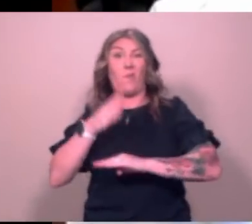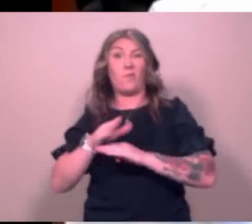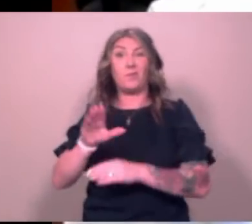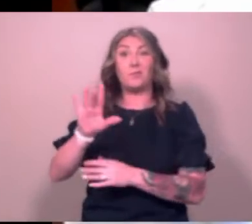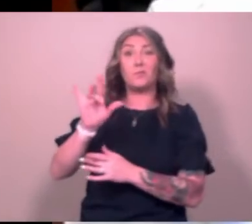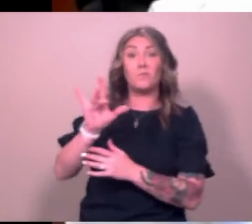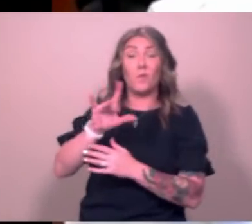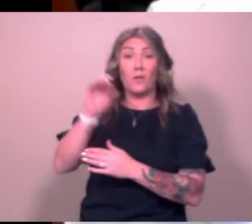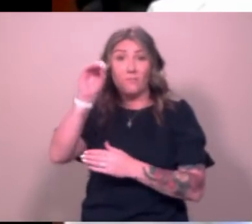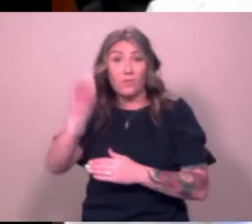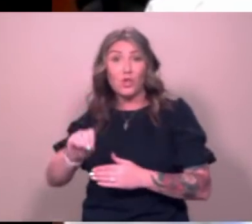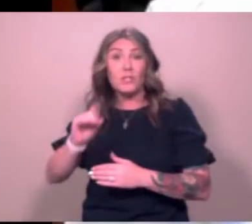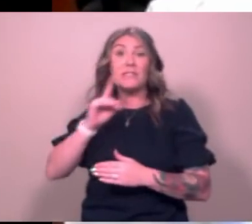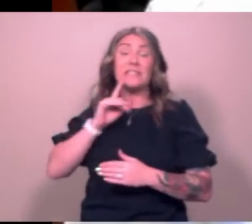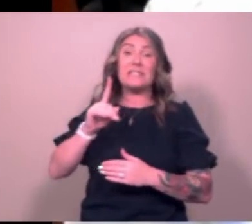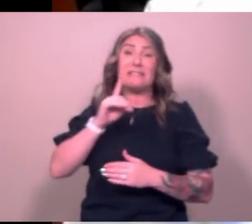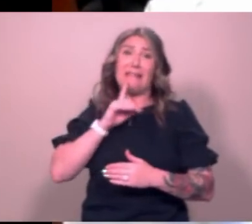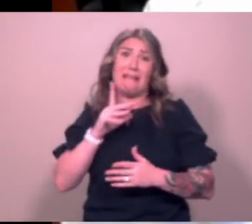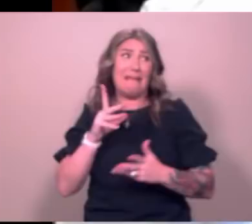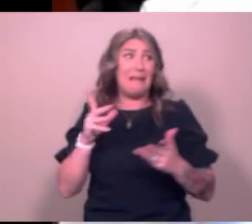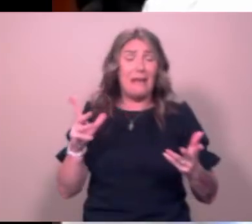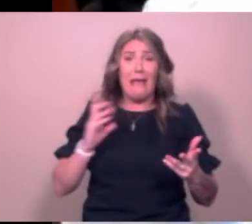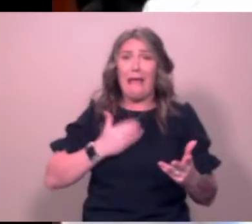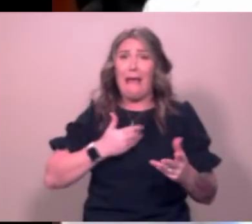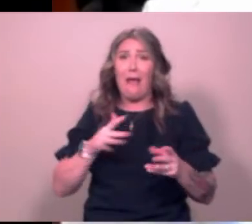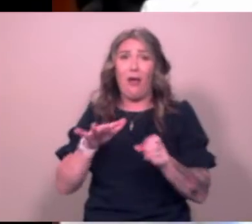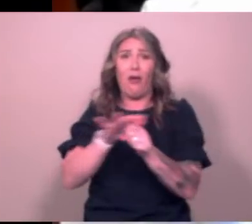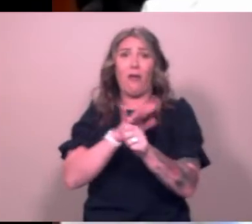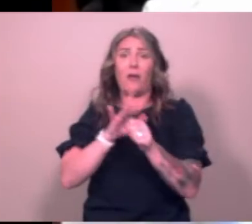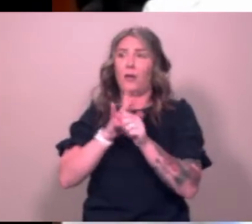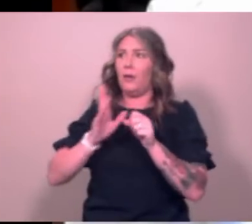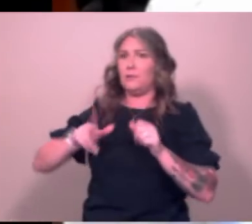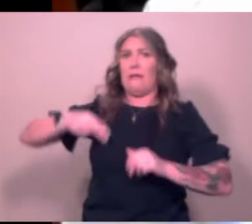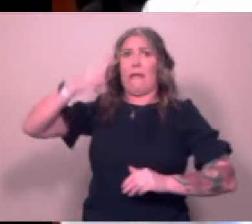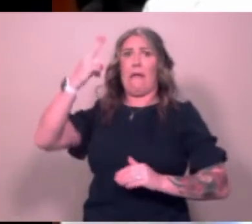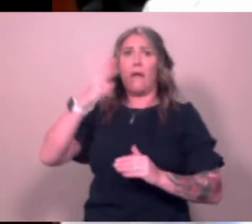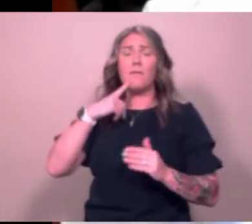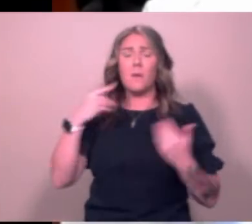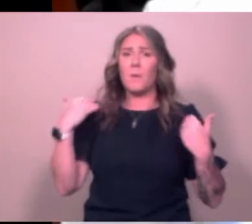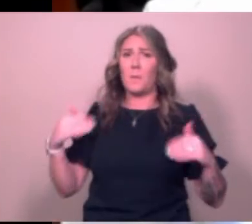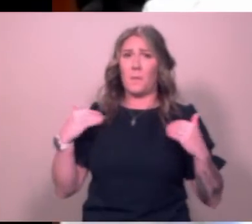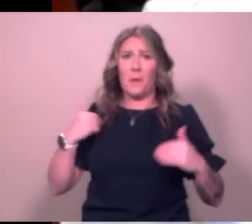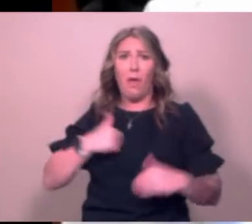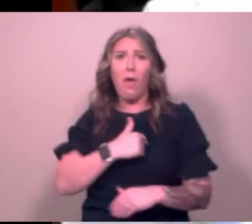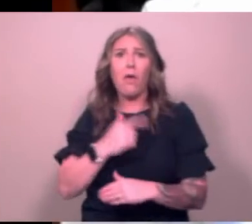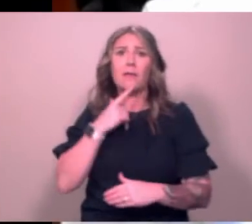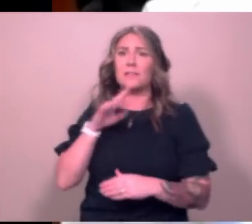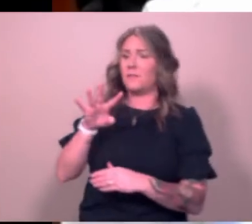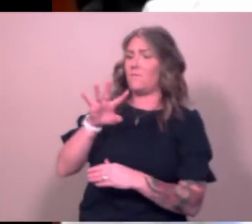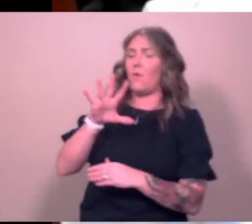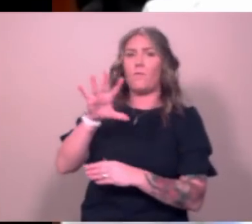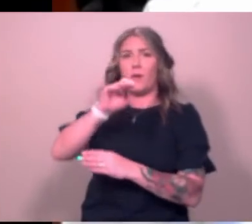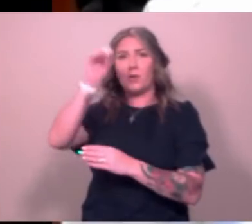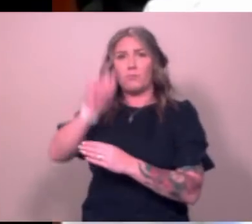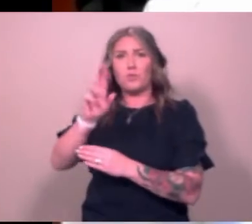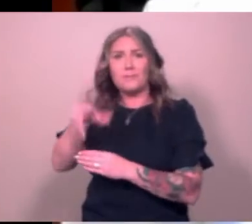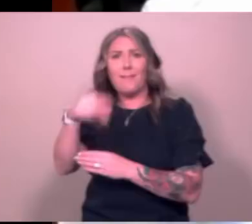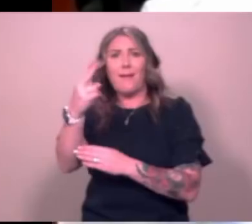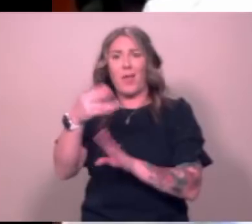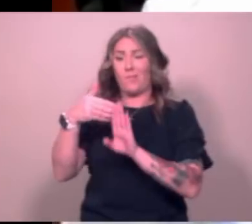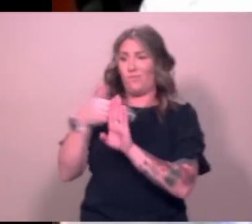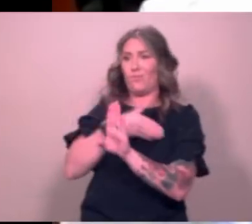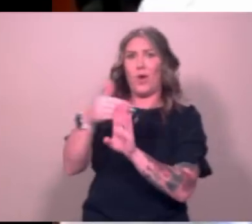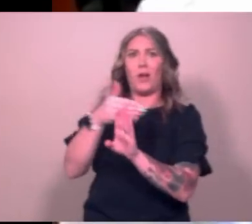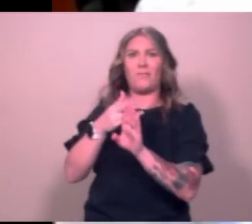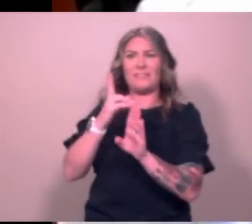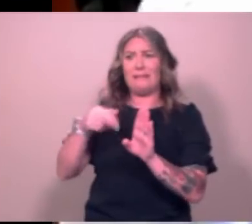total licensed bed capacity, and it's absolutely an all-time high for us. It's about 45% higher than our prior